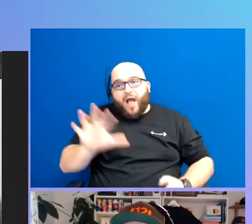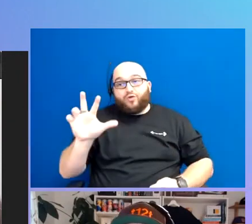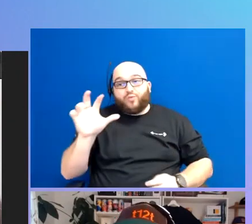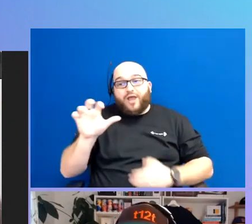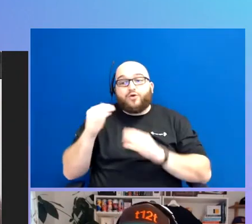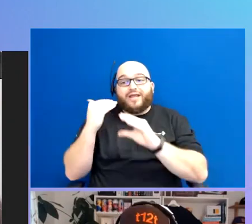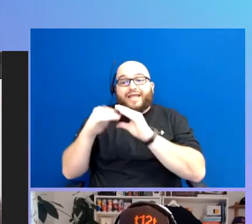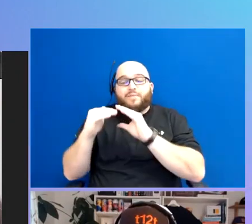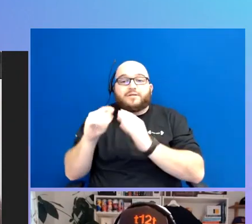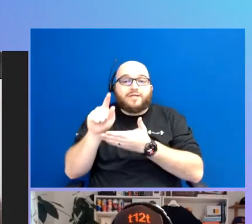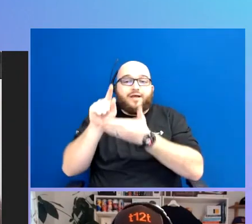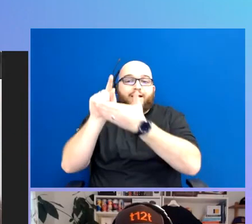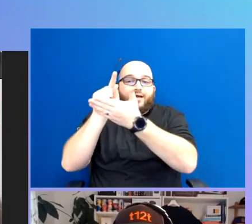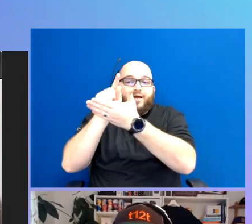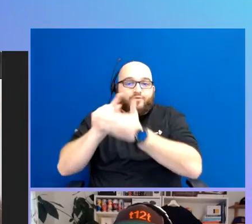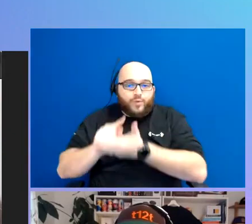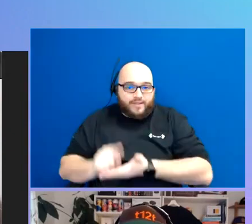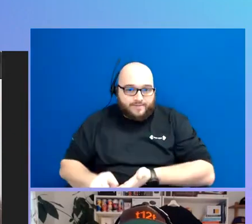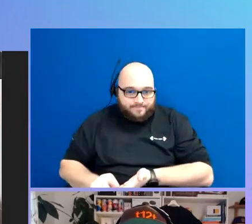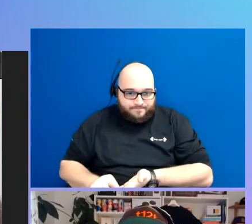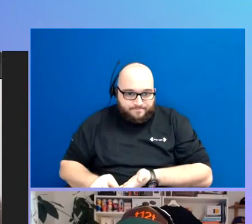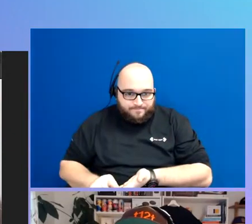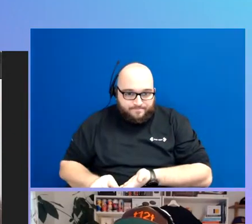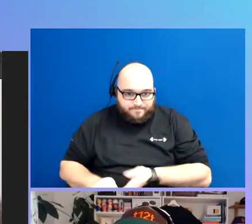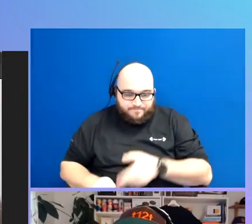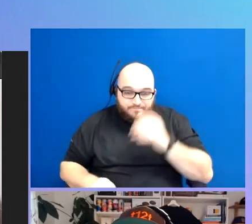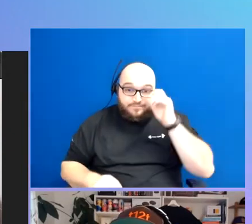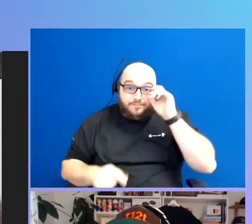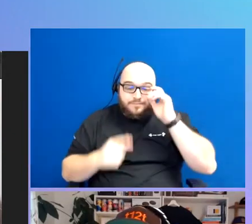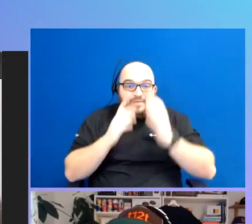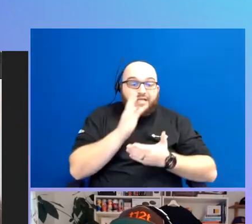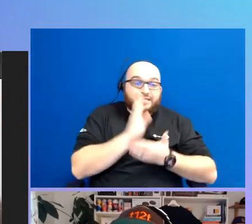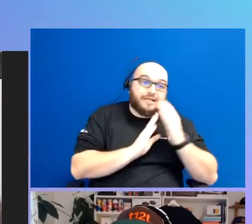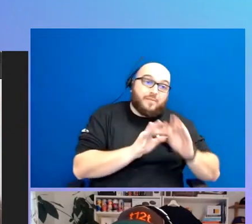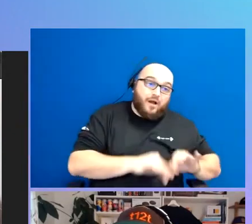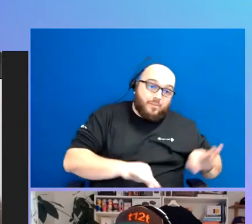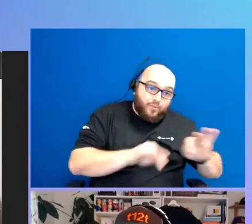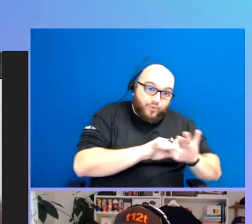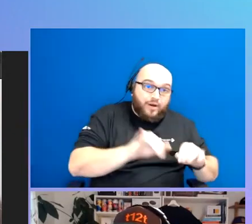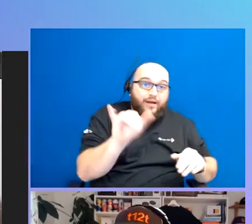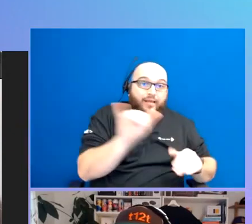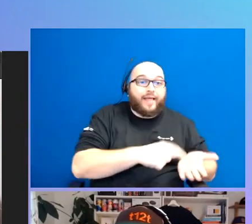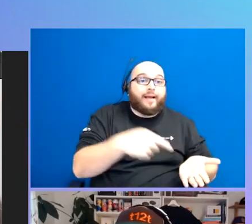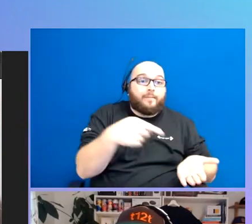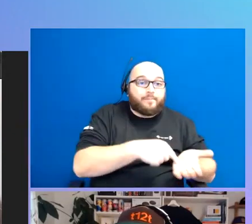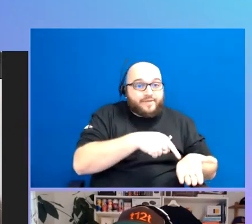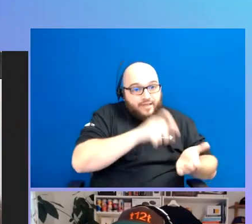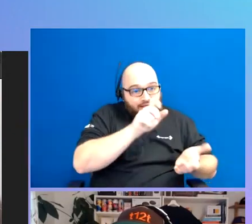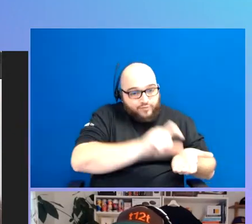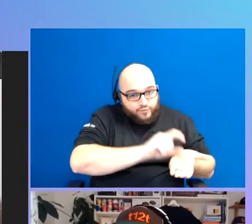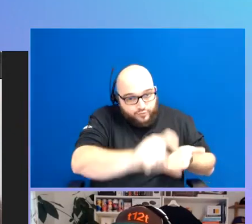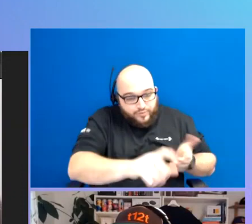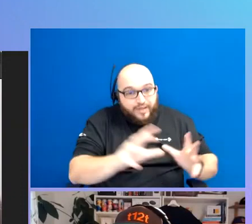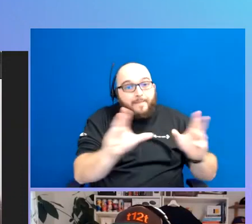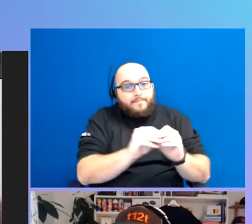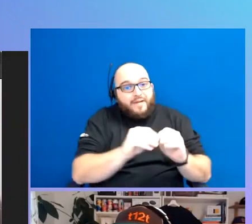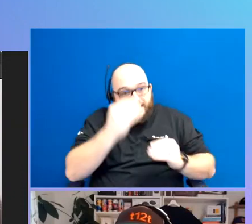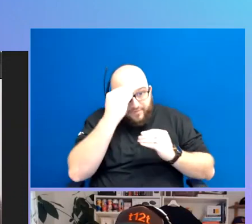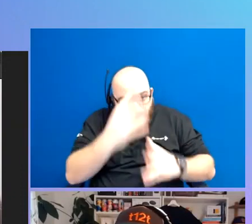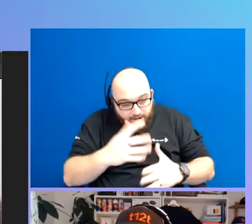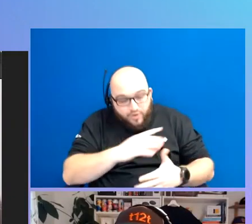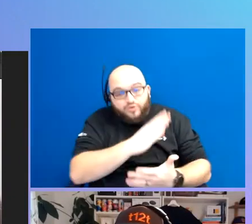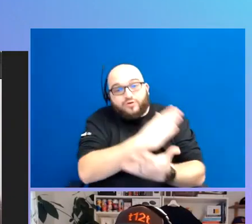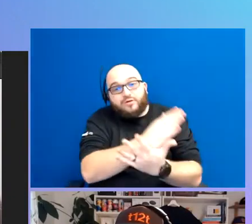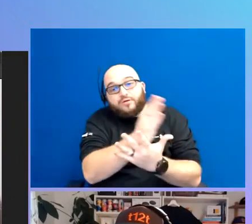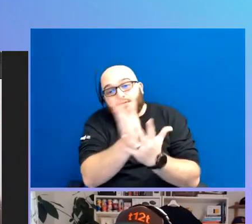week. So you get important stuff such as invoices and meeting updates and all of the